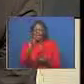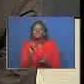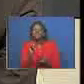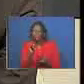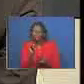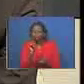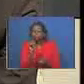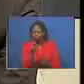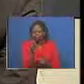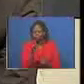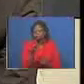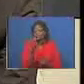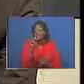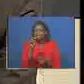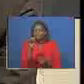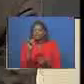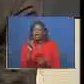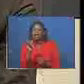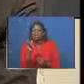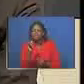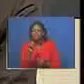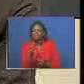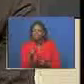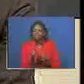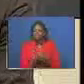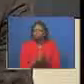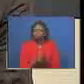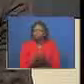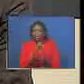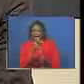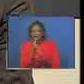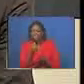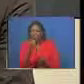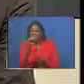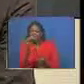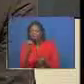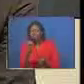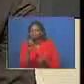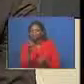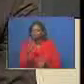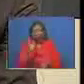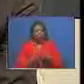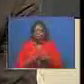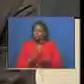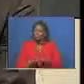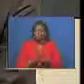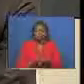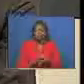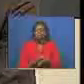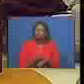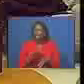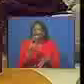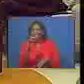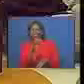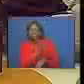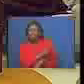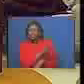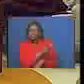People that is Gus, marvelous words there Thank Dr. Etoski,